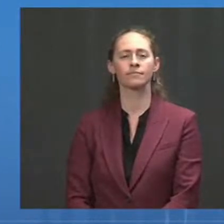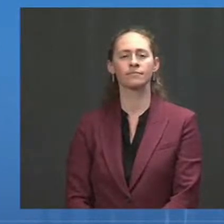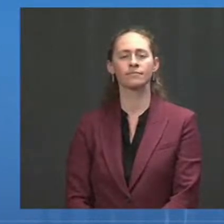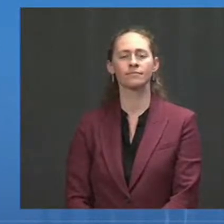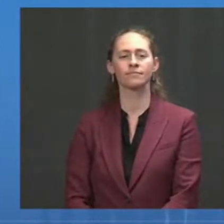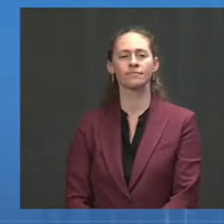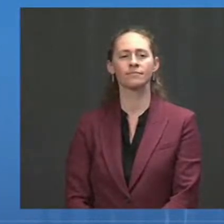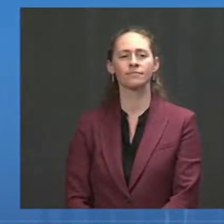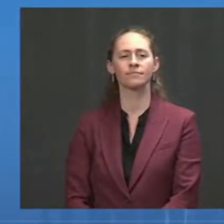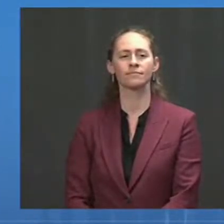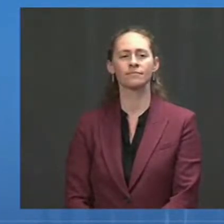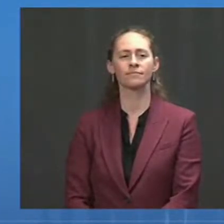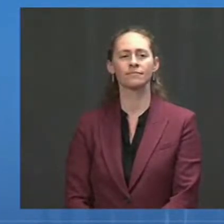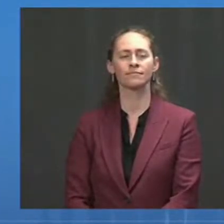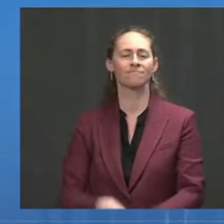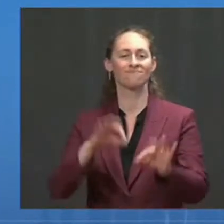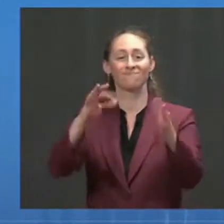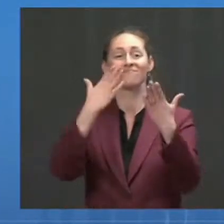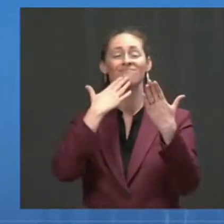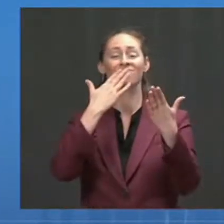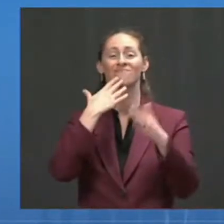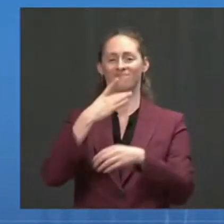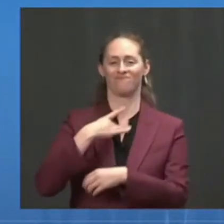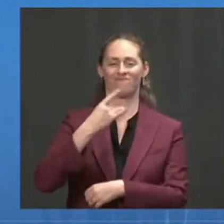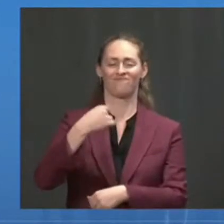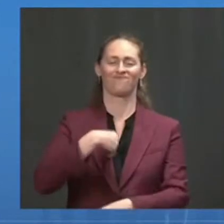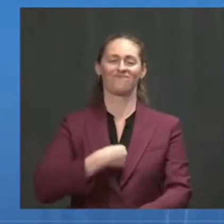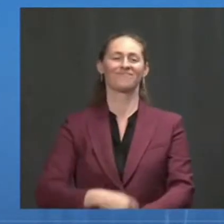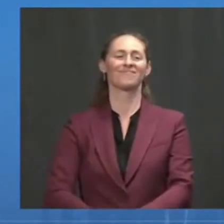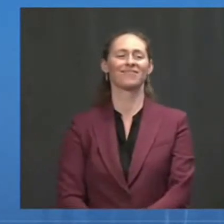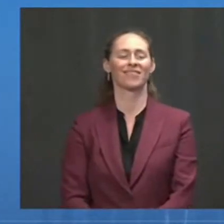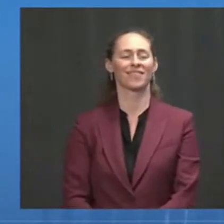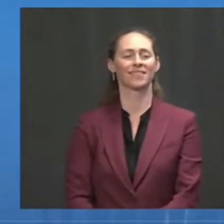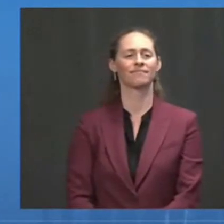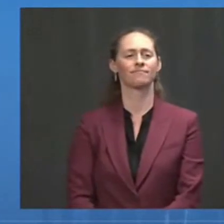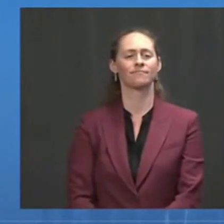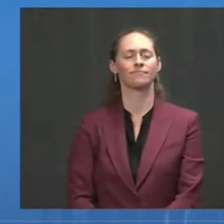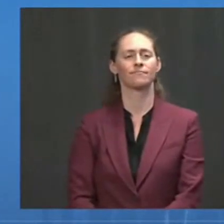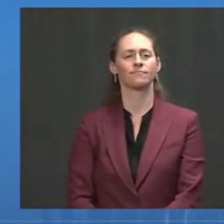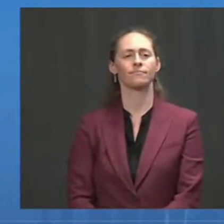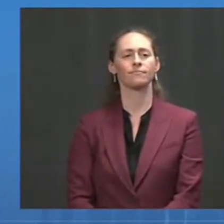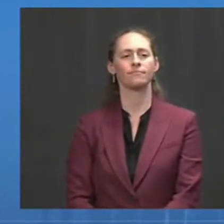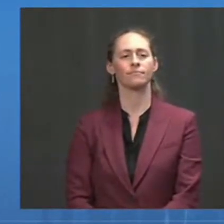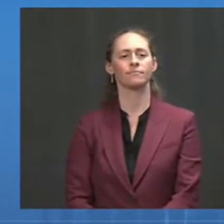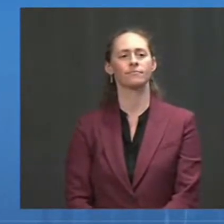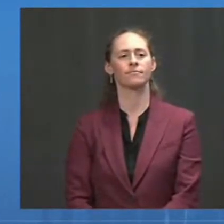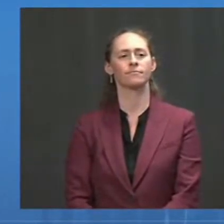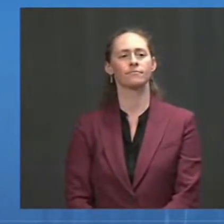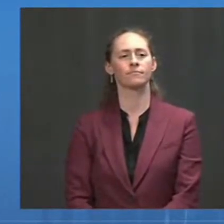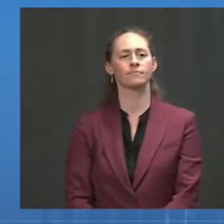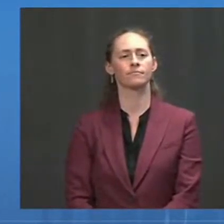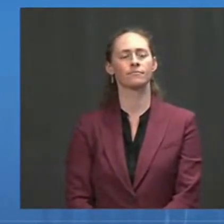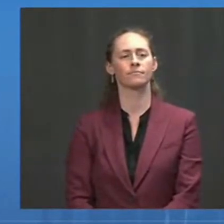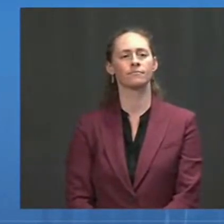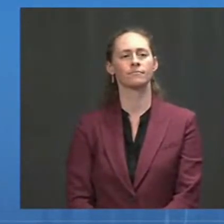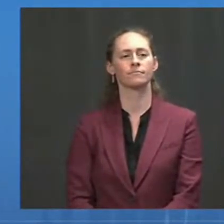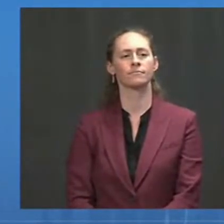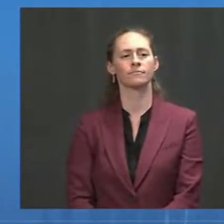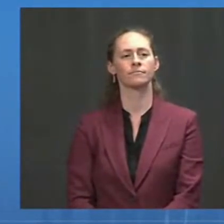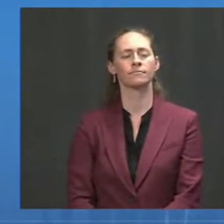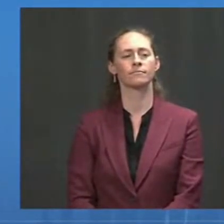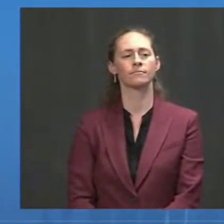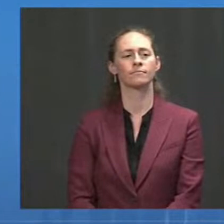Thanks, Kevin, and thanks for taking my question. I have a quick follow-up on Sabrina's. What is the latest data